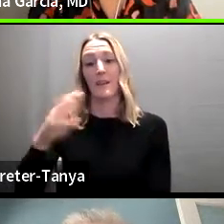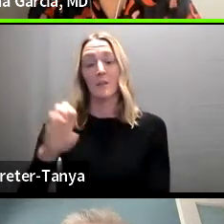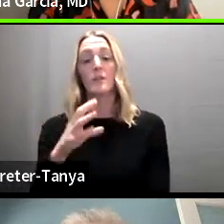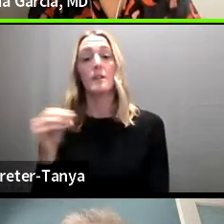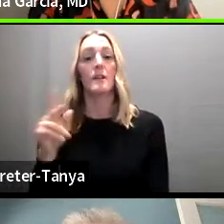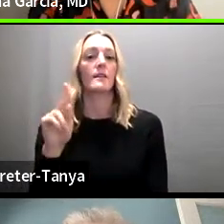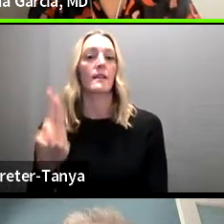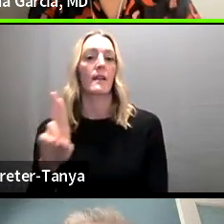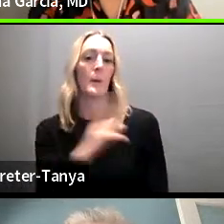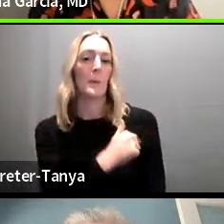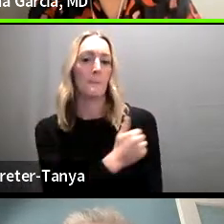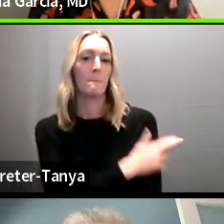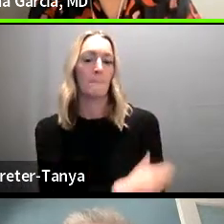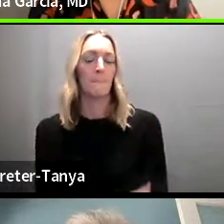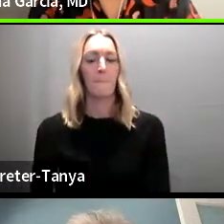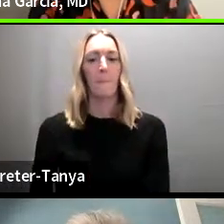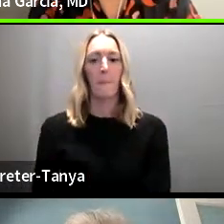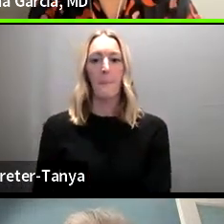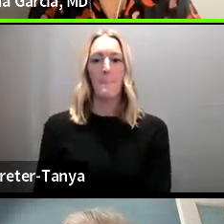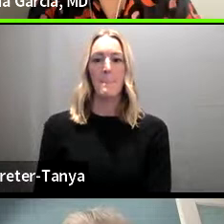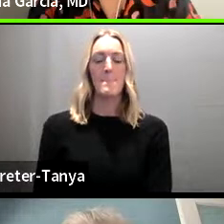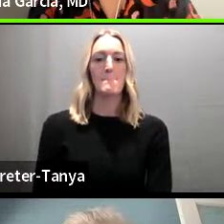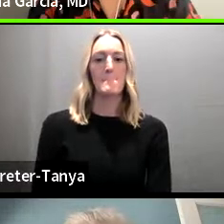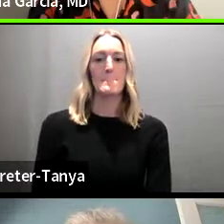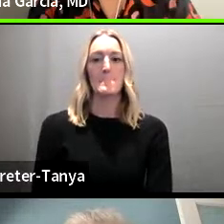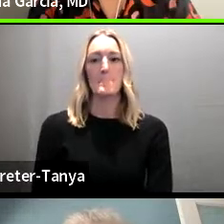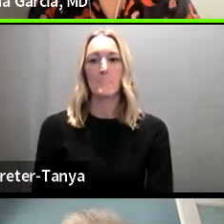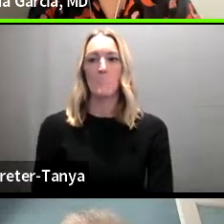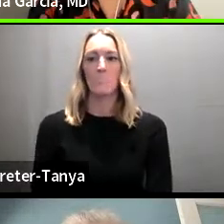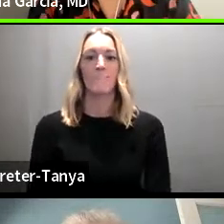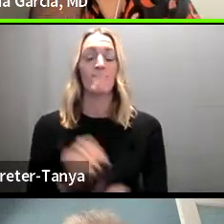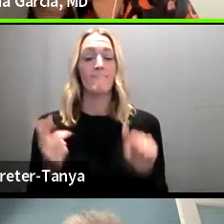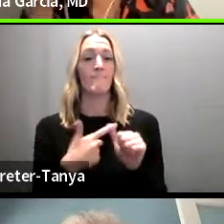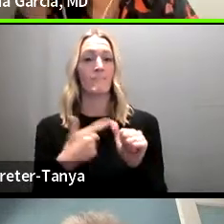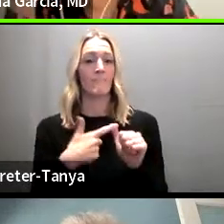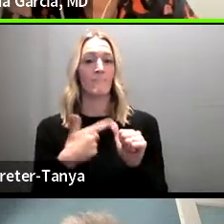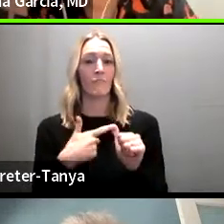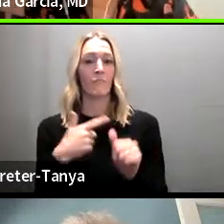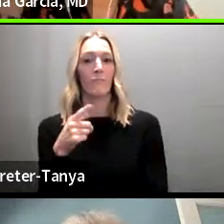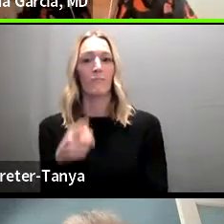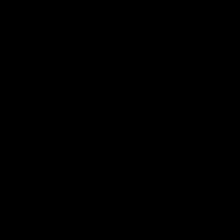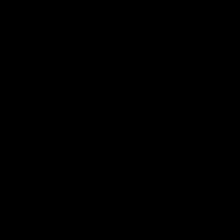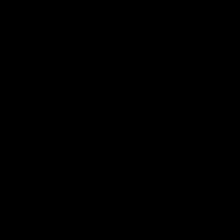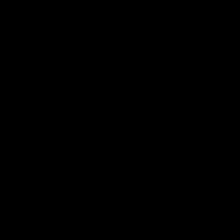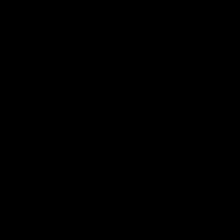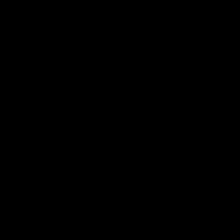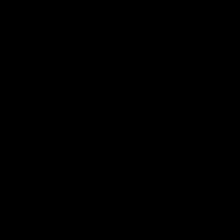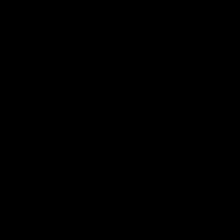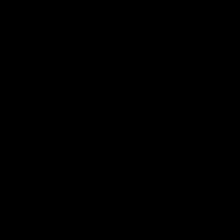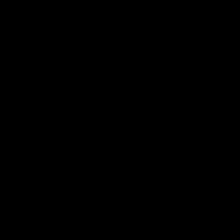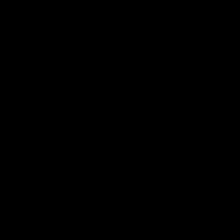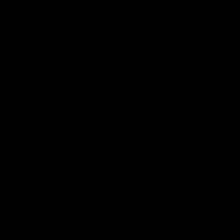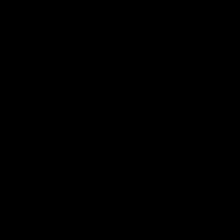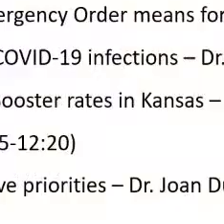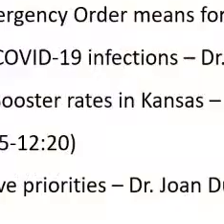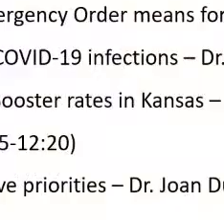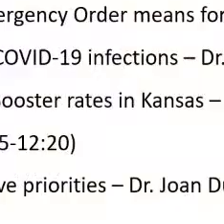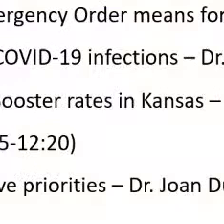to start out, Vicki, if you don't mind putting the agenda up, I would like to just do a quick review of the